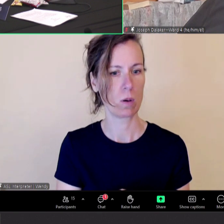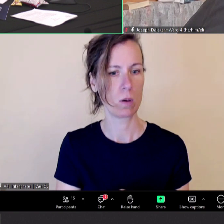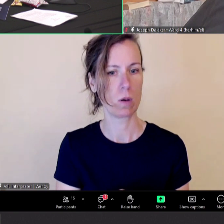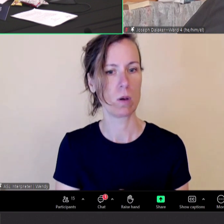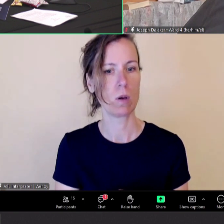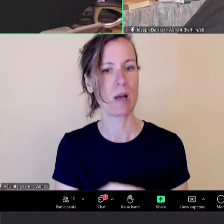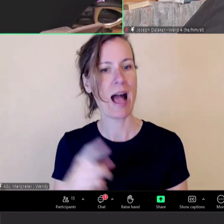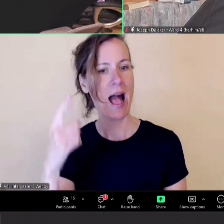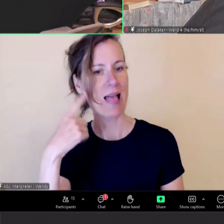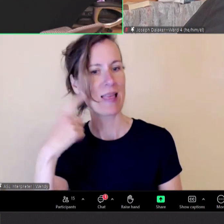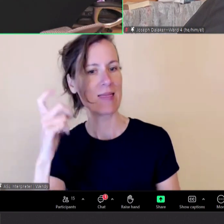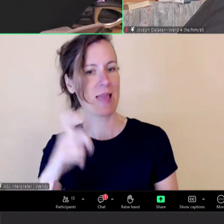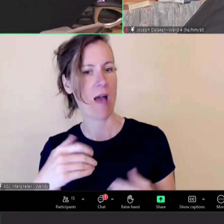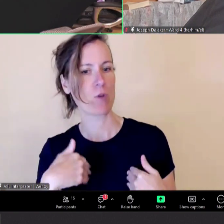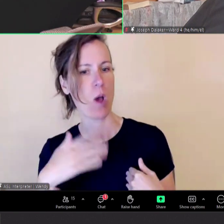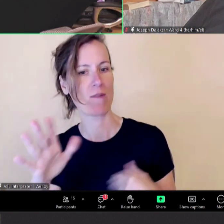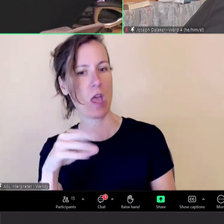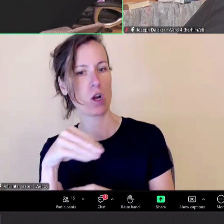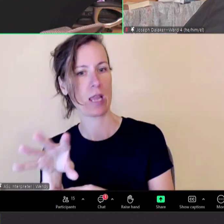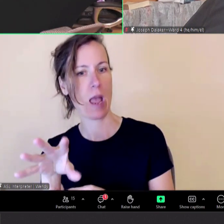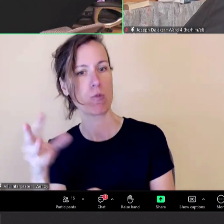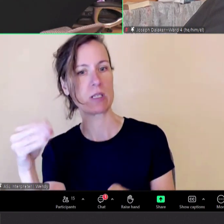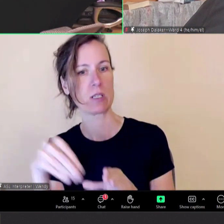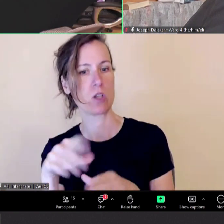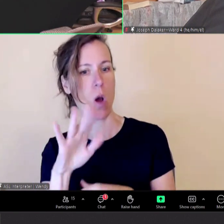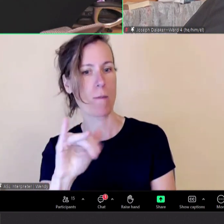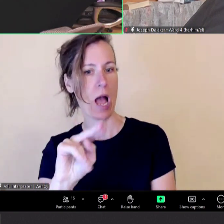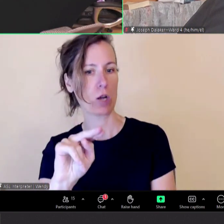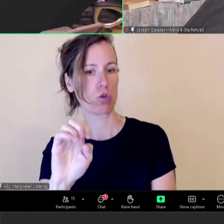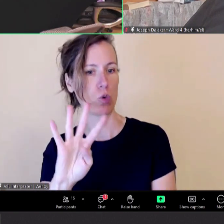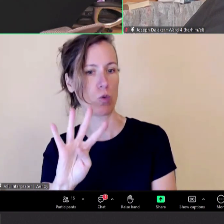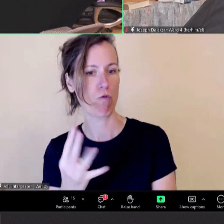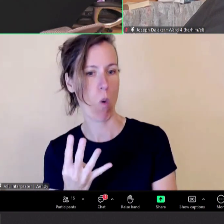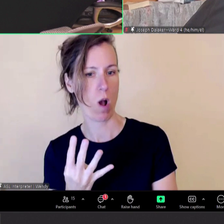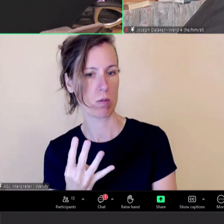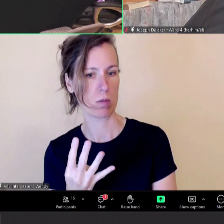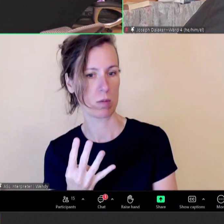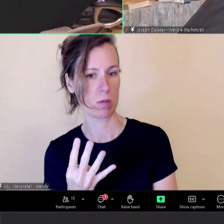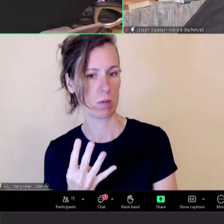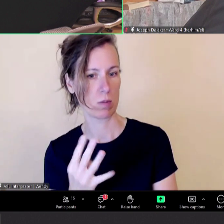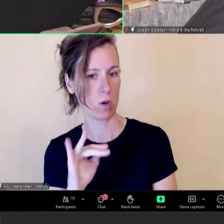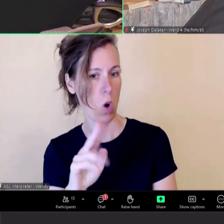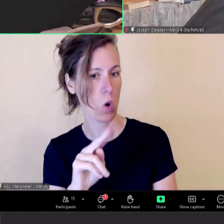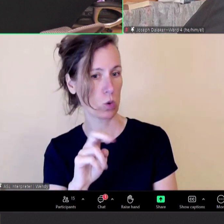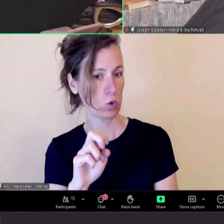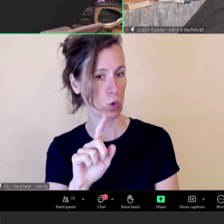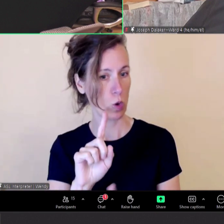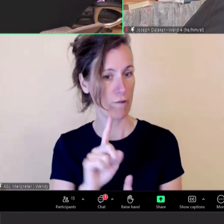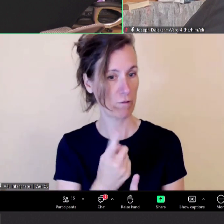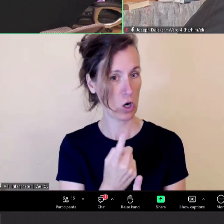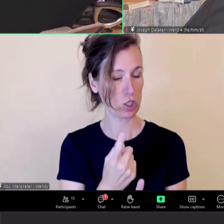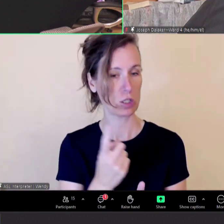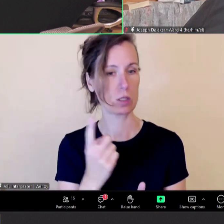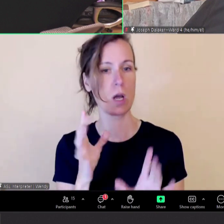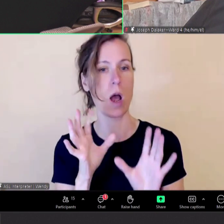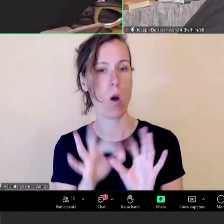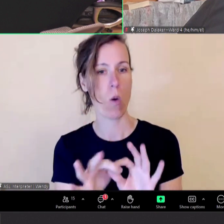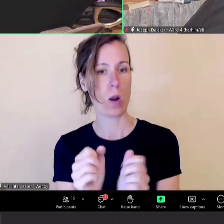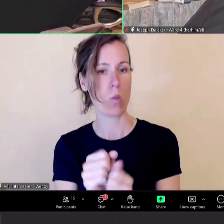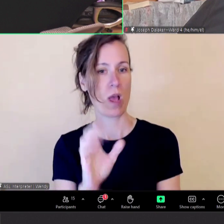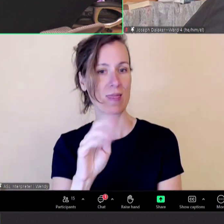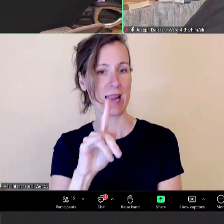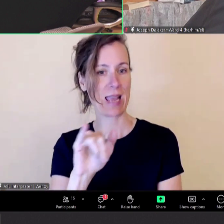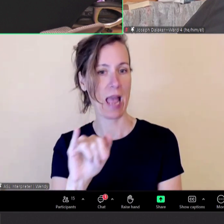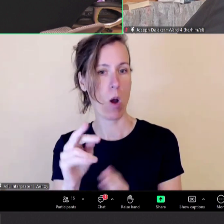1st, according to, they have to have their cameras installed by June 1st, according to county code for a